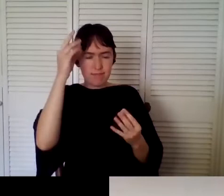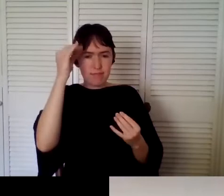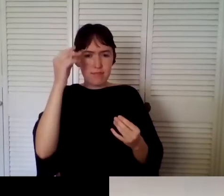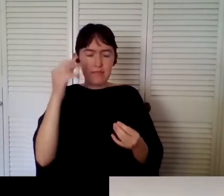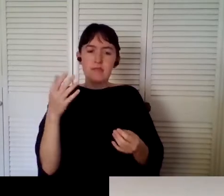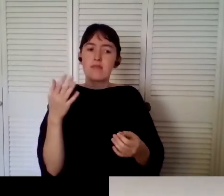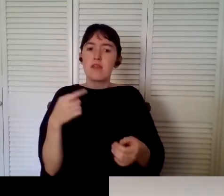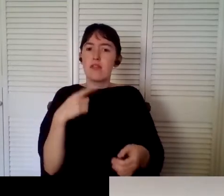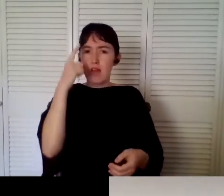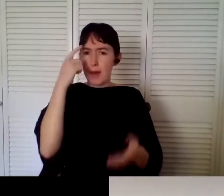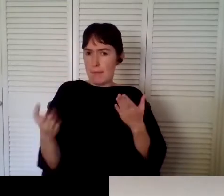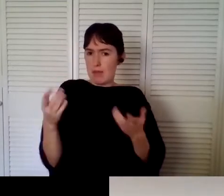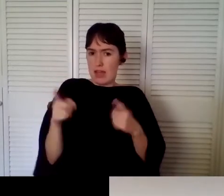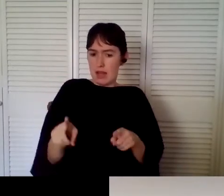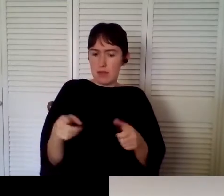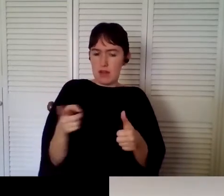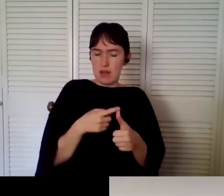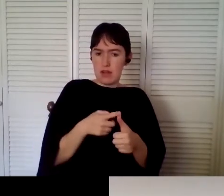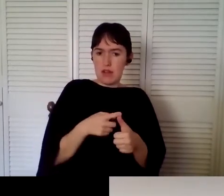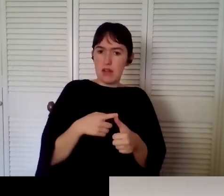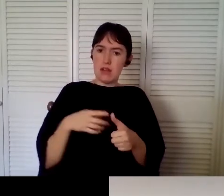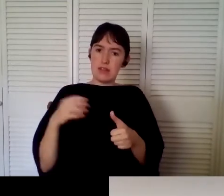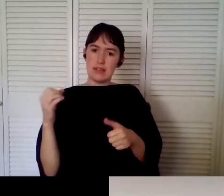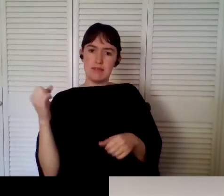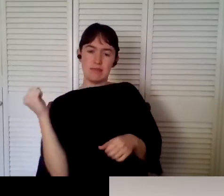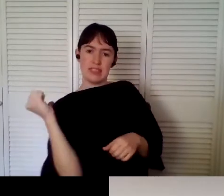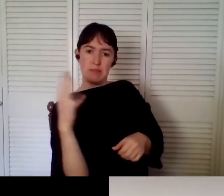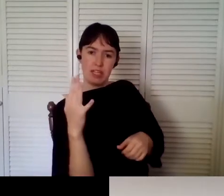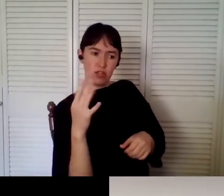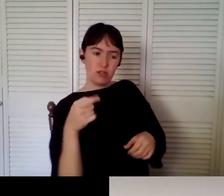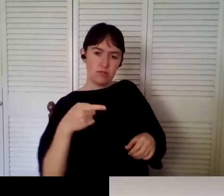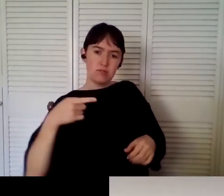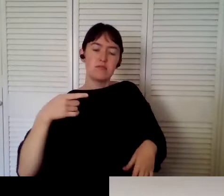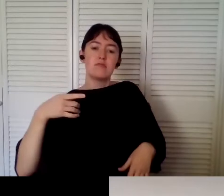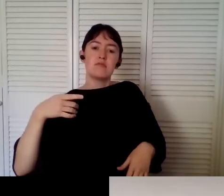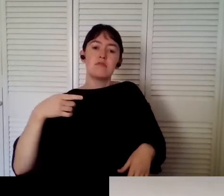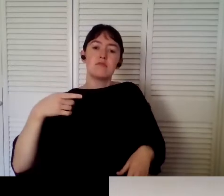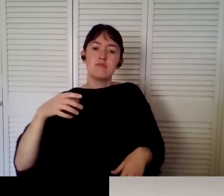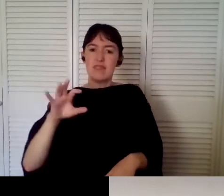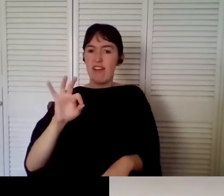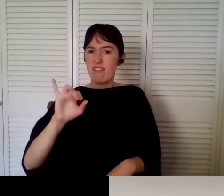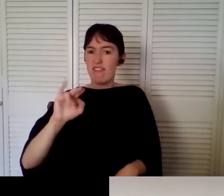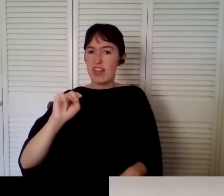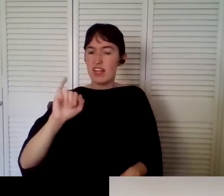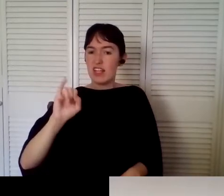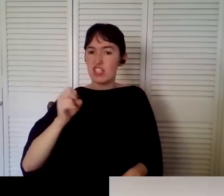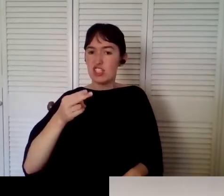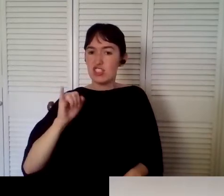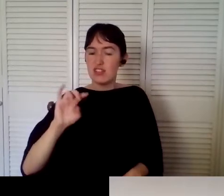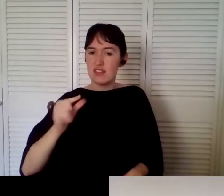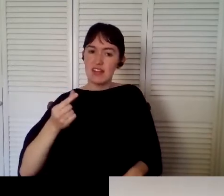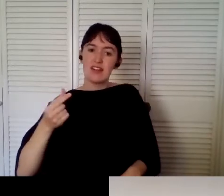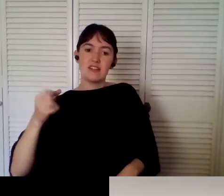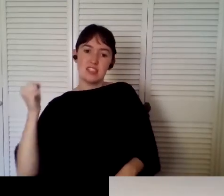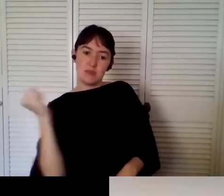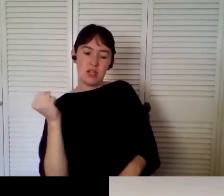spears, so thrusting spears, or what they call finishing spears, that perhaps as humans stabbed into an animal and